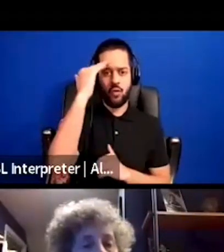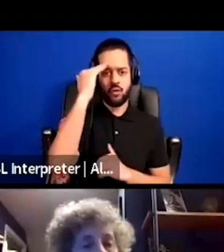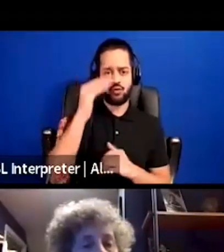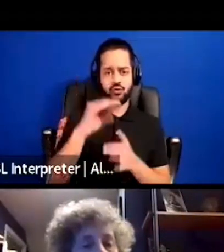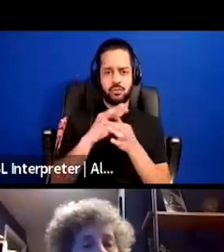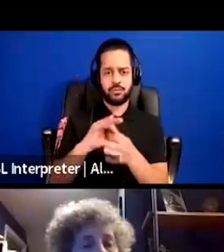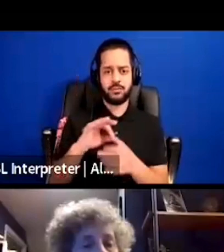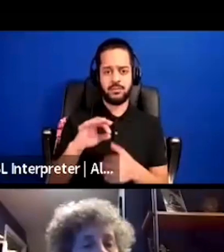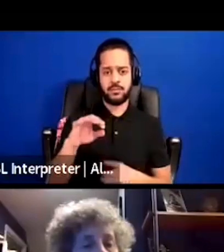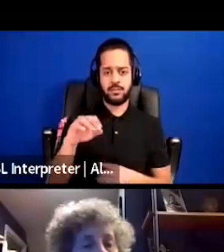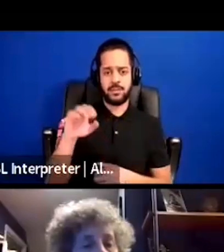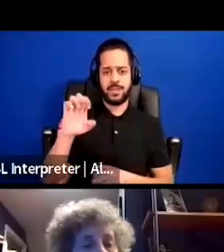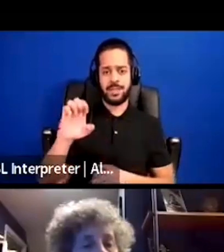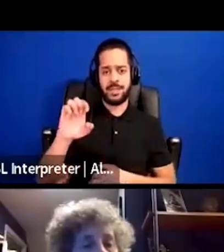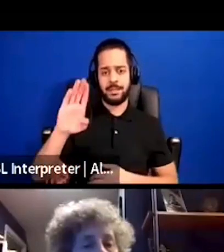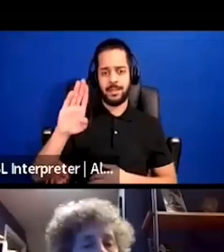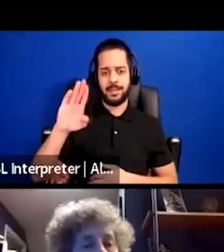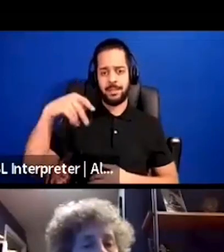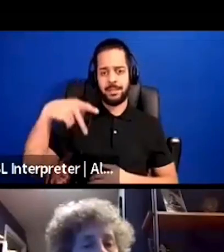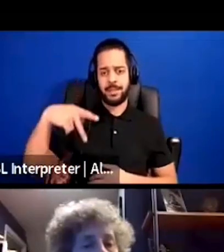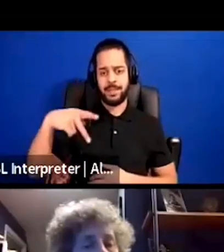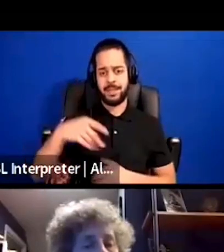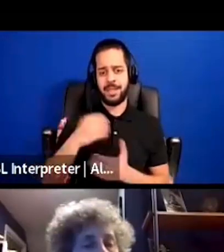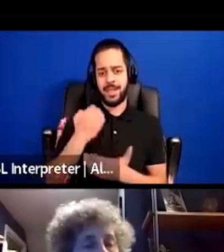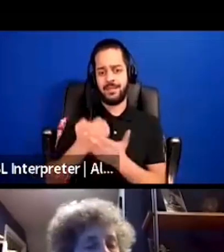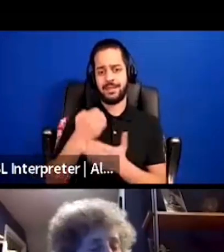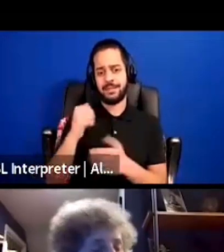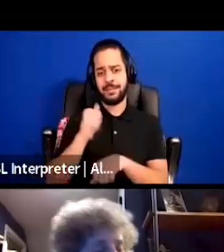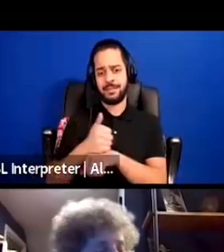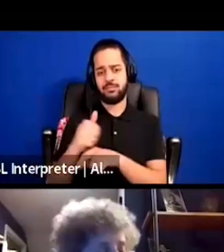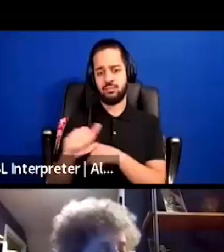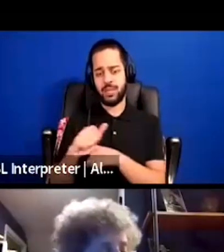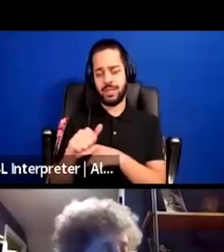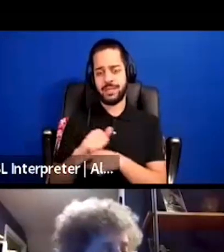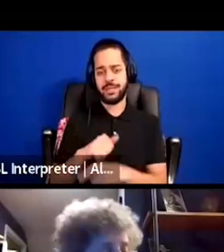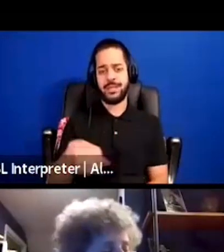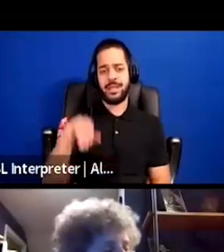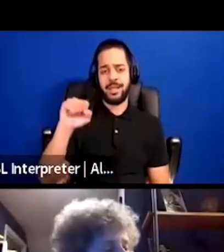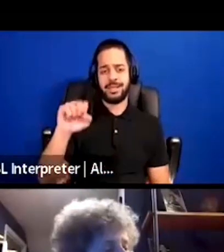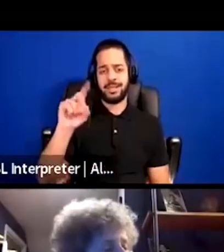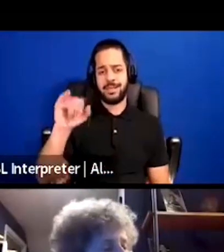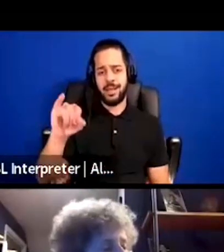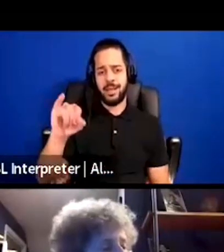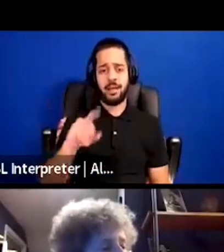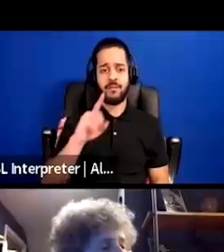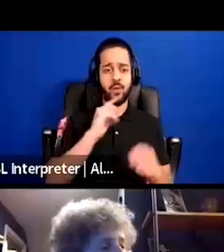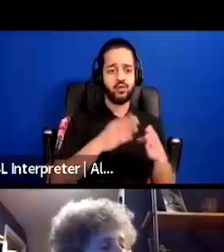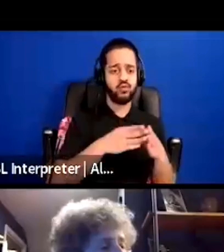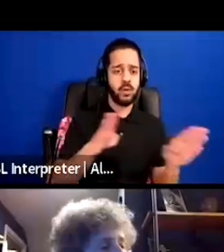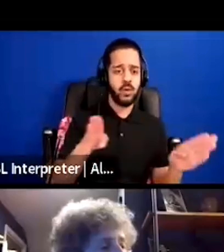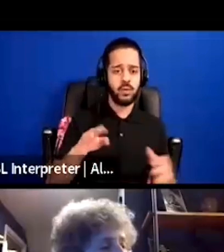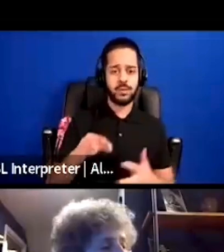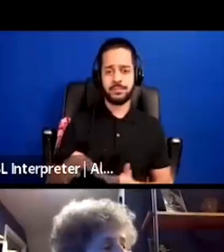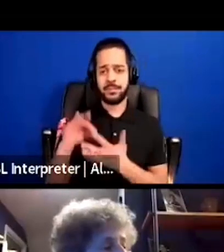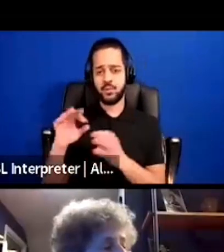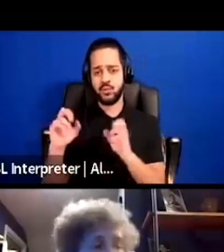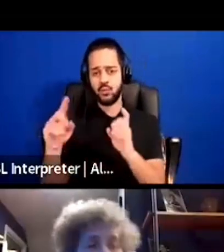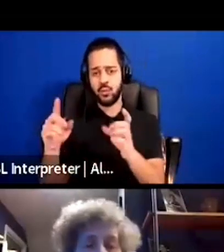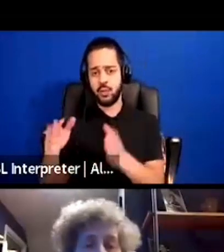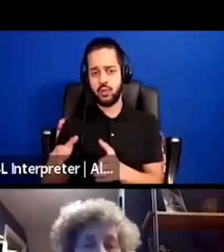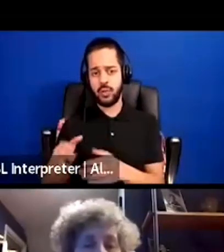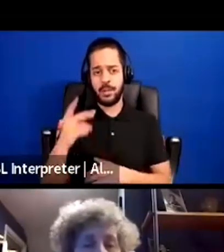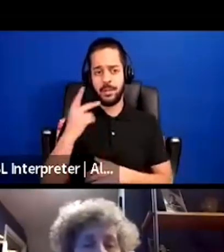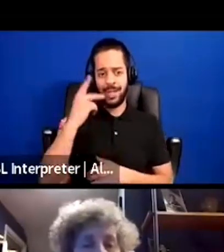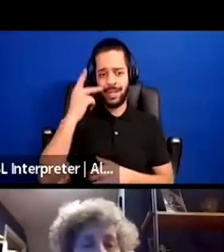EBPs, evidence-based practices, and SDI, whether it's a general educator or special educator. Parents, we've talked